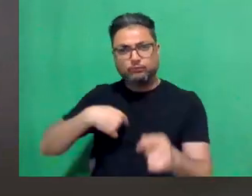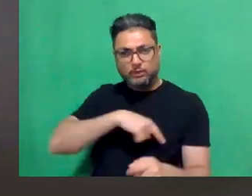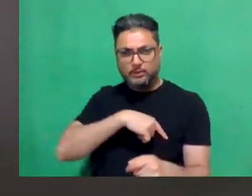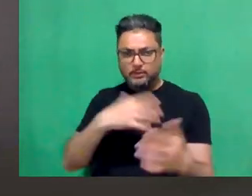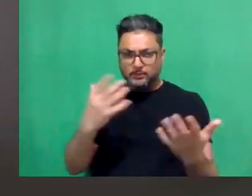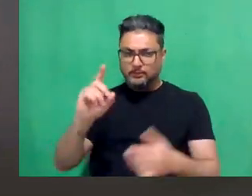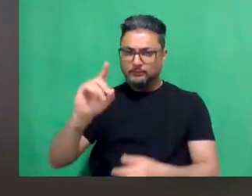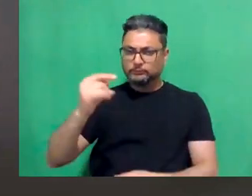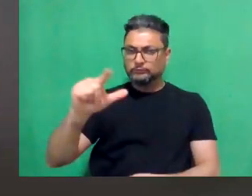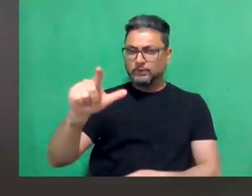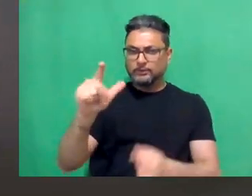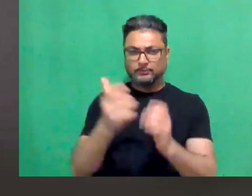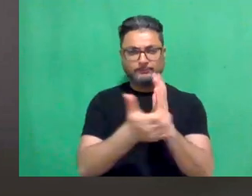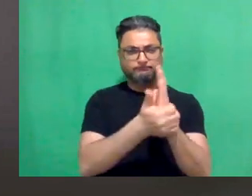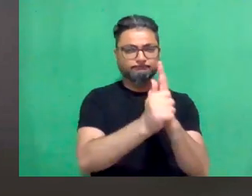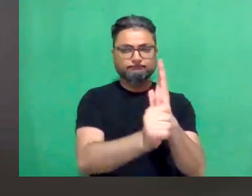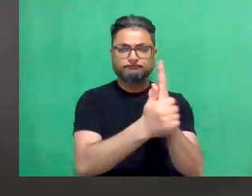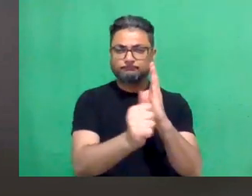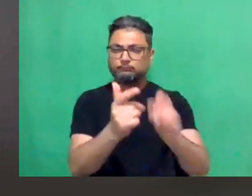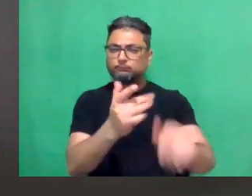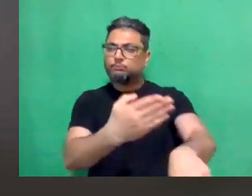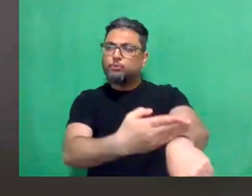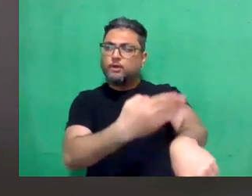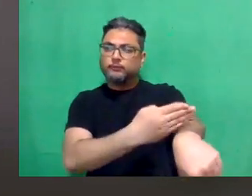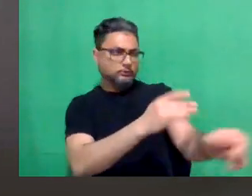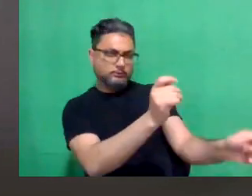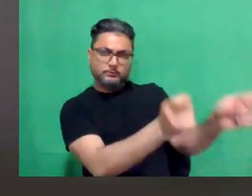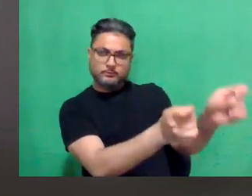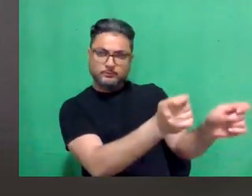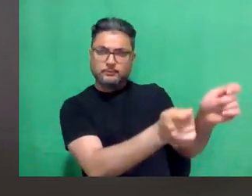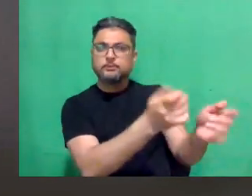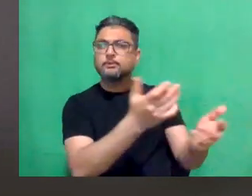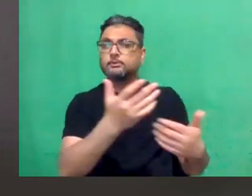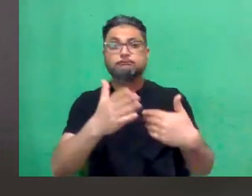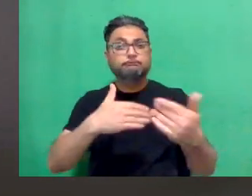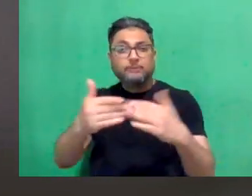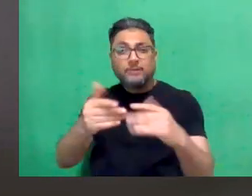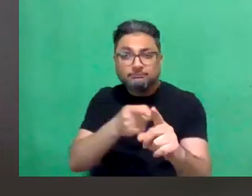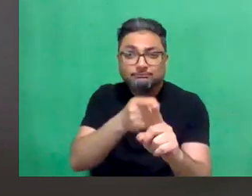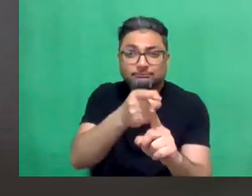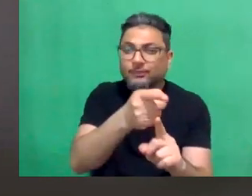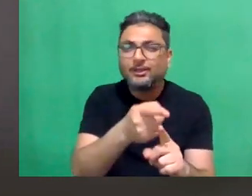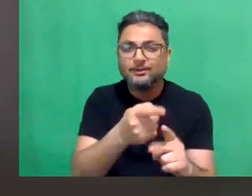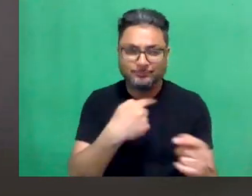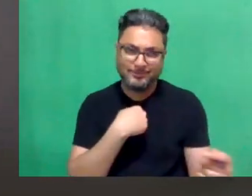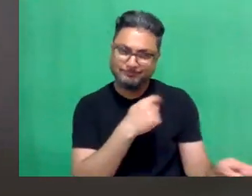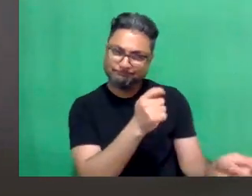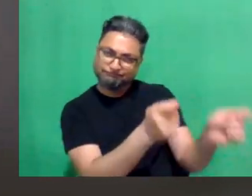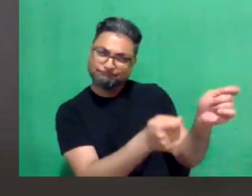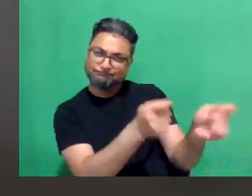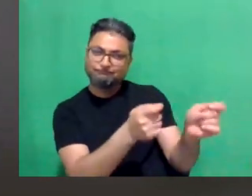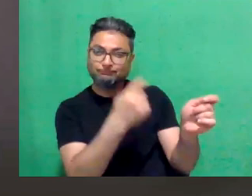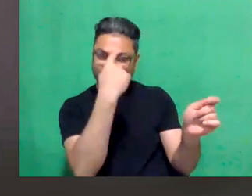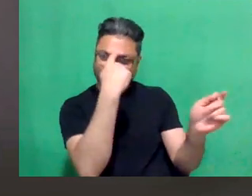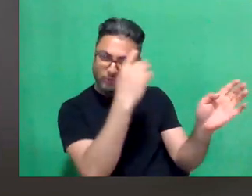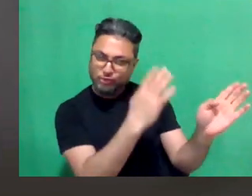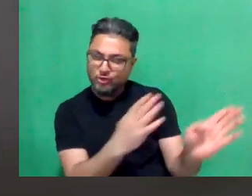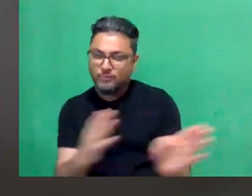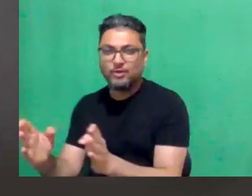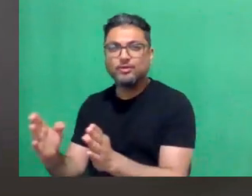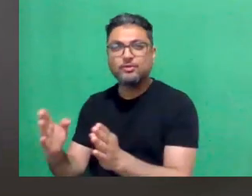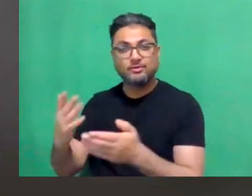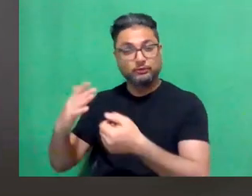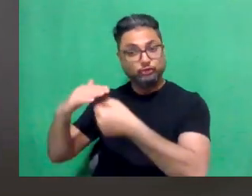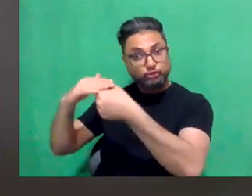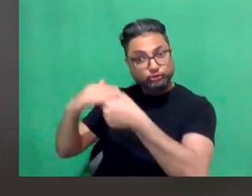literacy and get comfortable adapting to new technologies, no matter what field you're in. I know that the shift to online learning may feel stressful, but